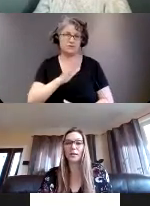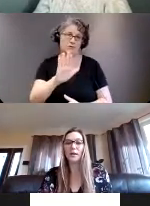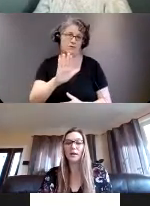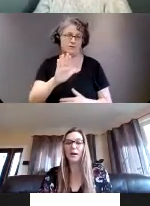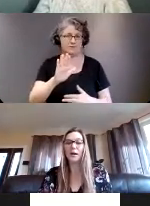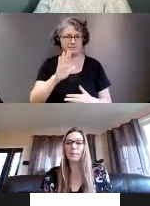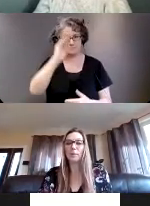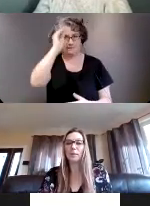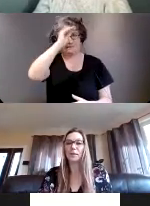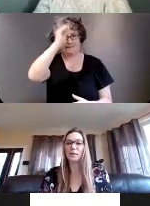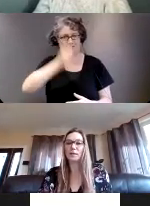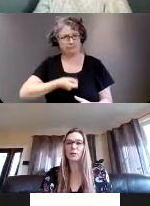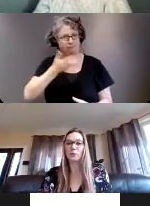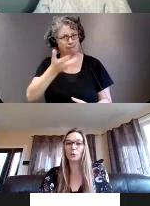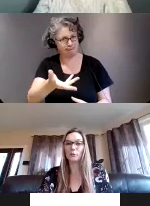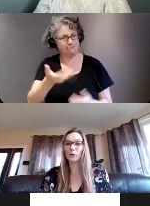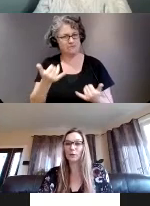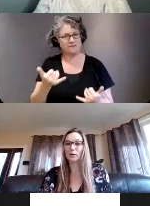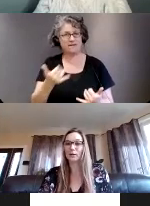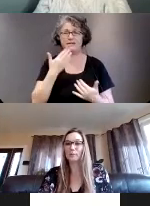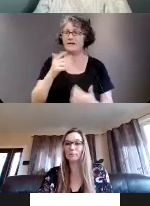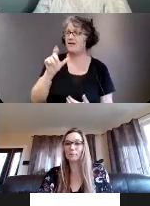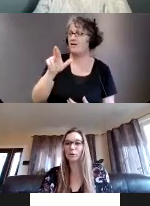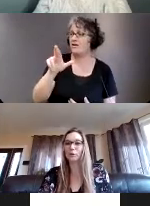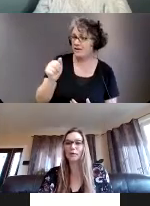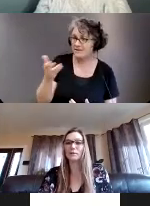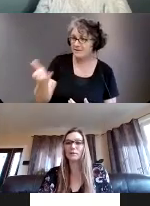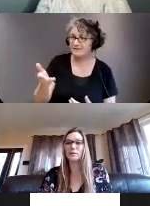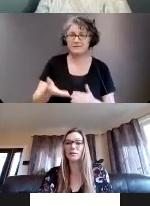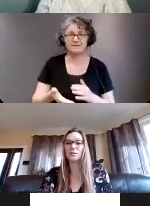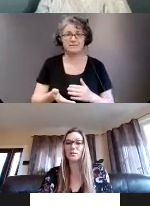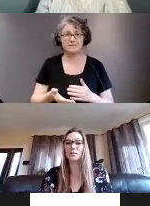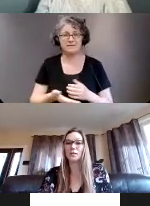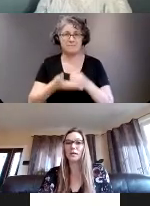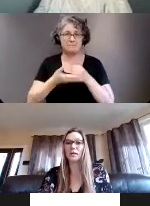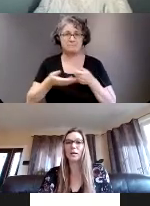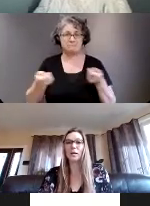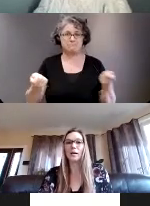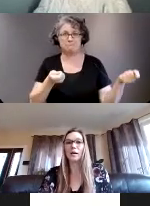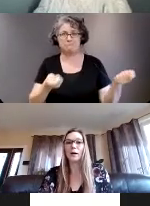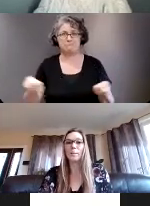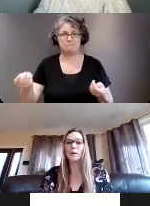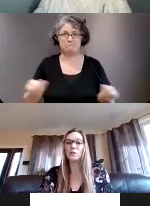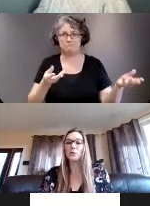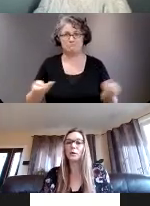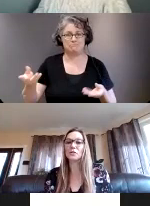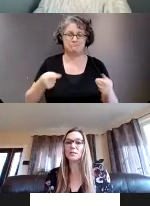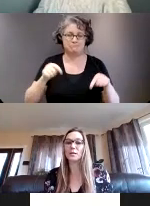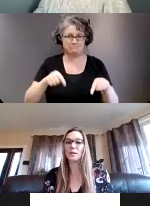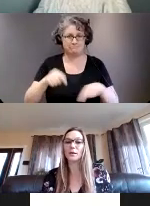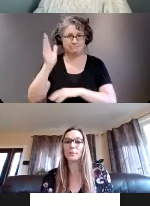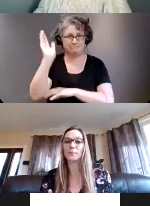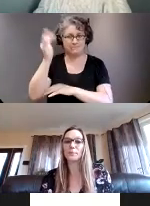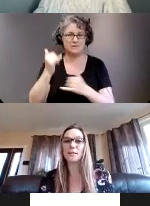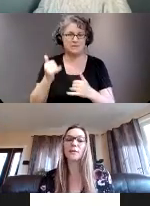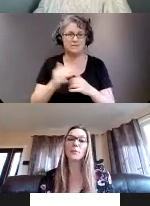today. And thank you to Laura for helping moderate the sessions today. I do want to just tell